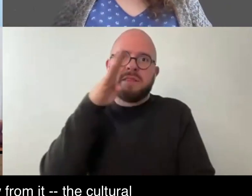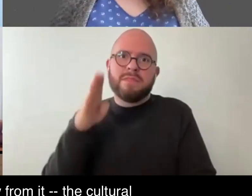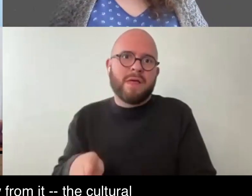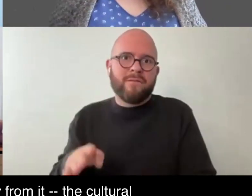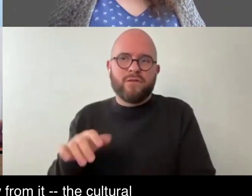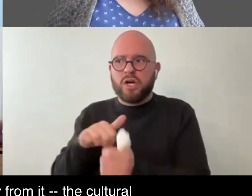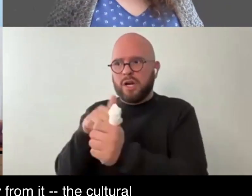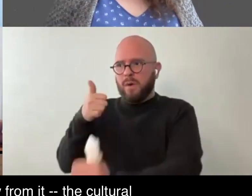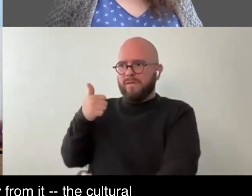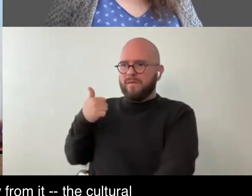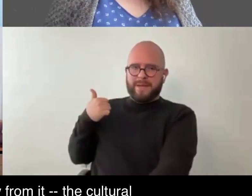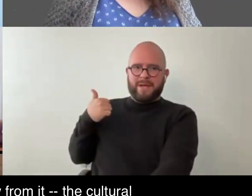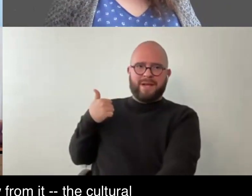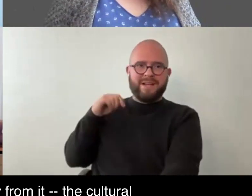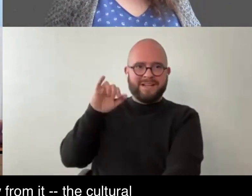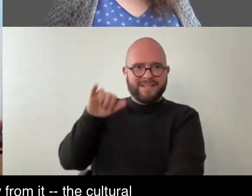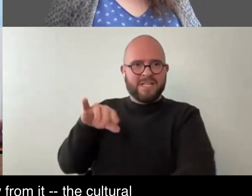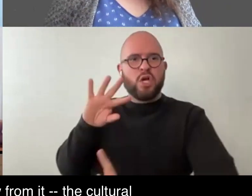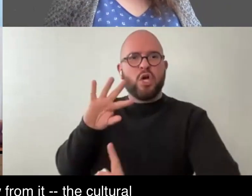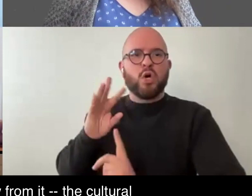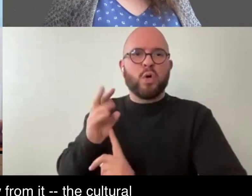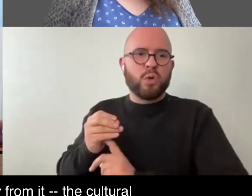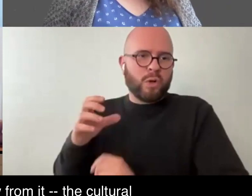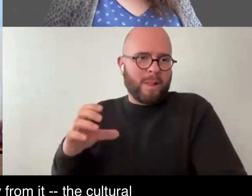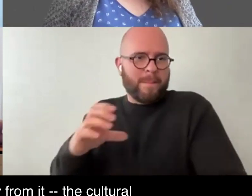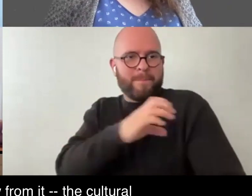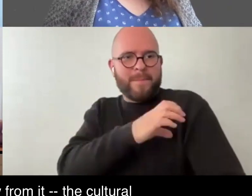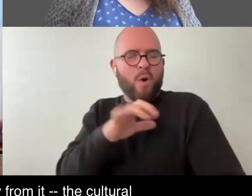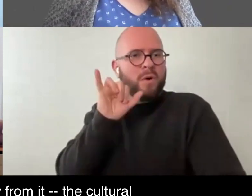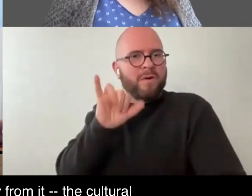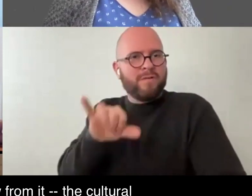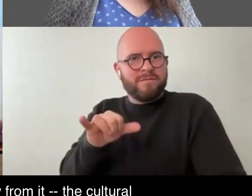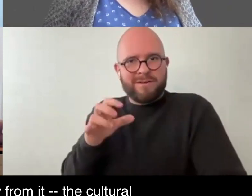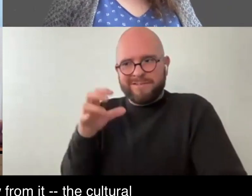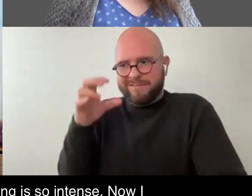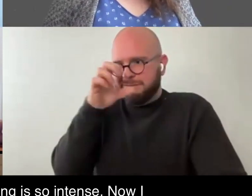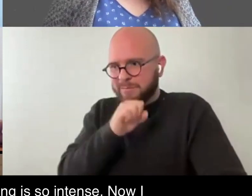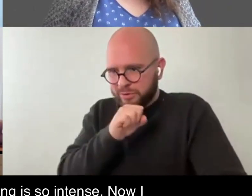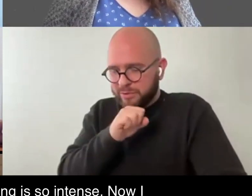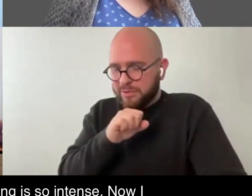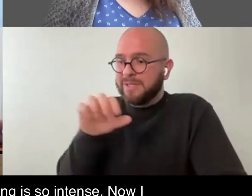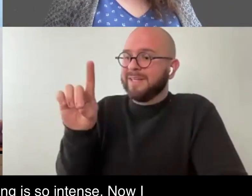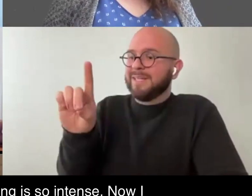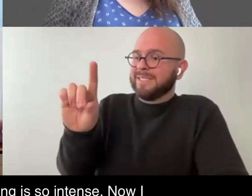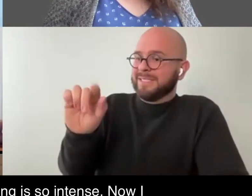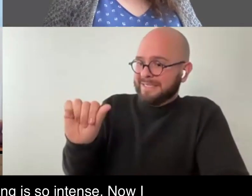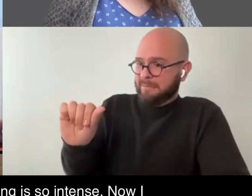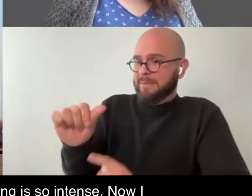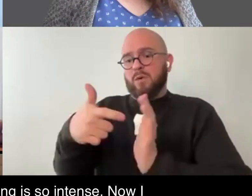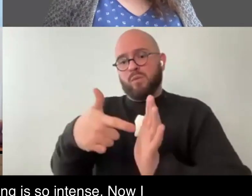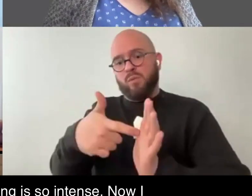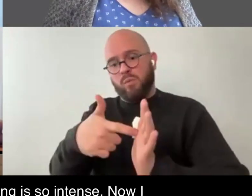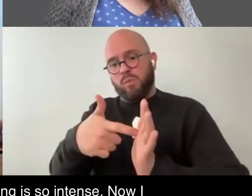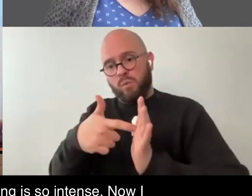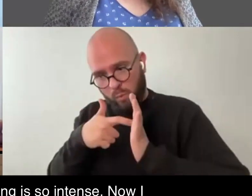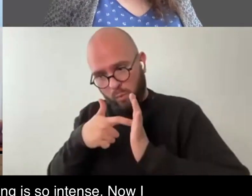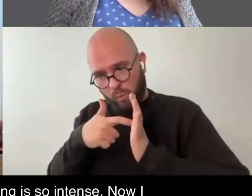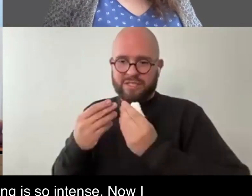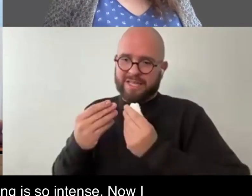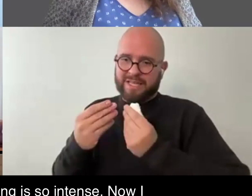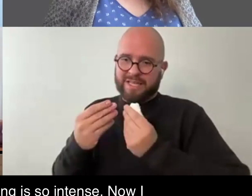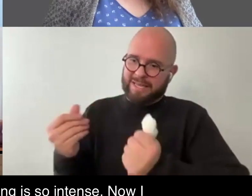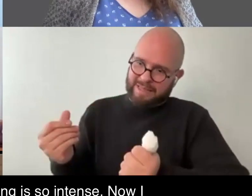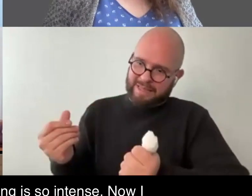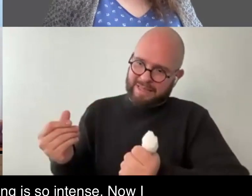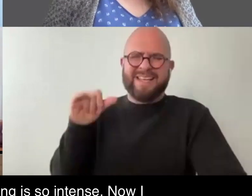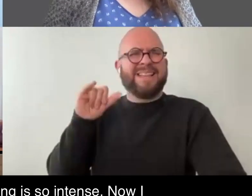the cultural power of that assumption that disability requires, demands, needs healing is so